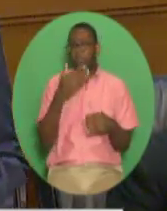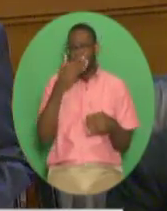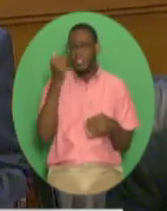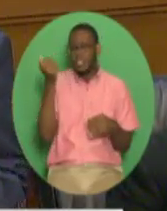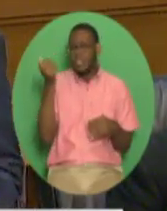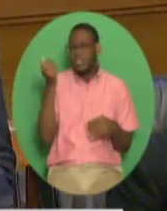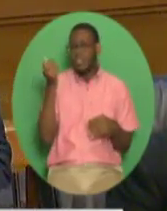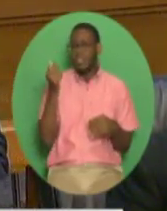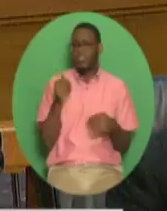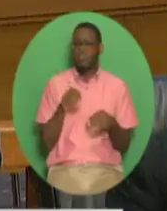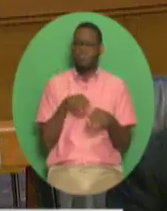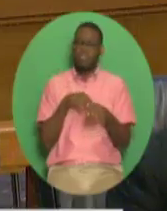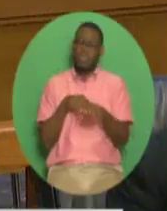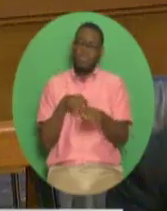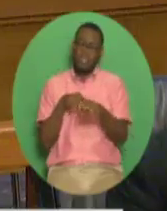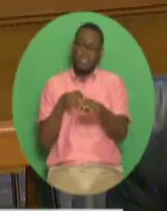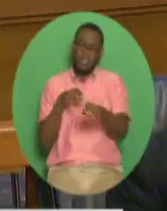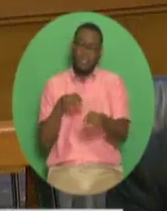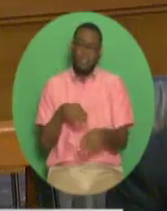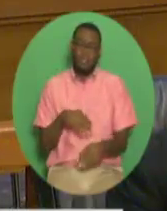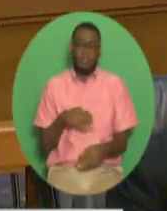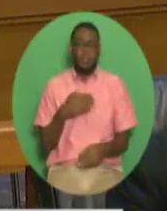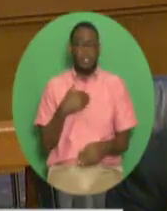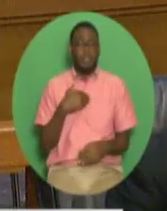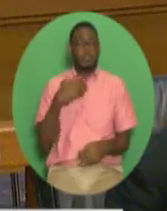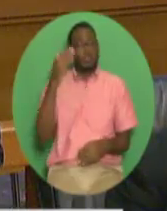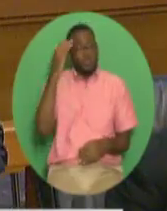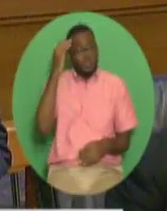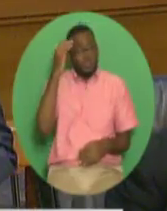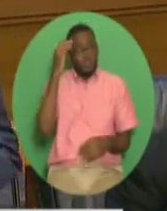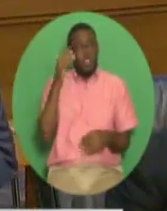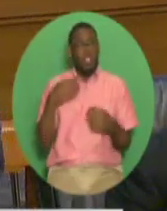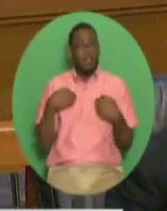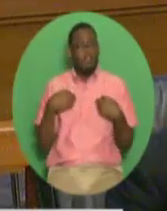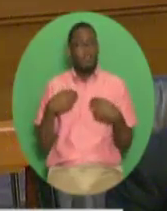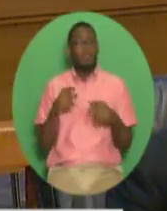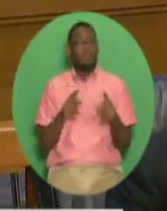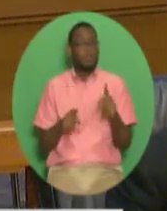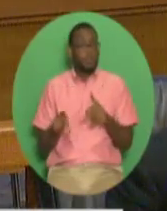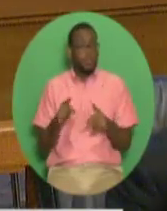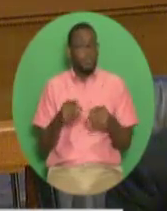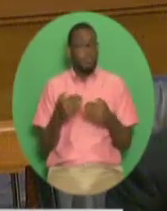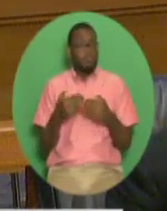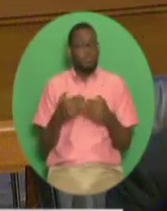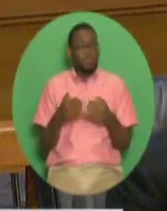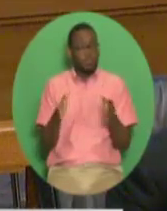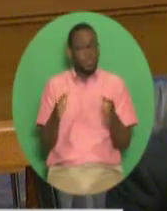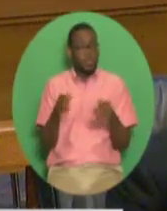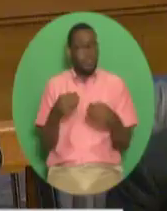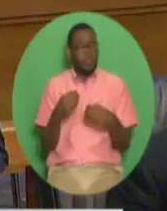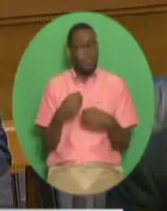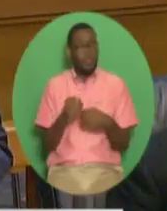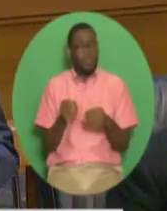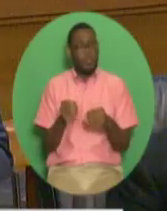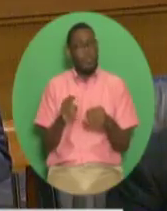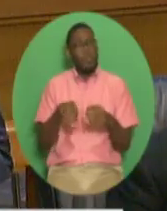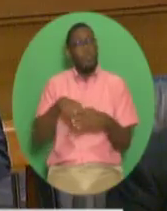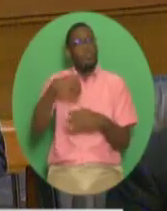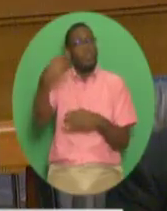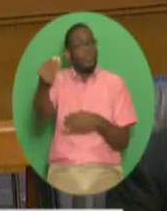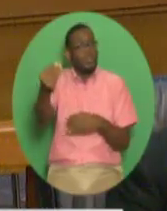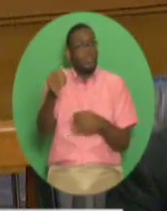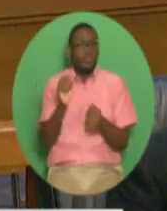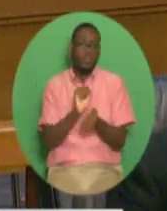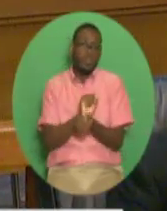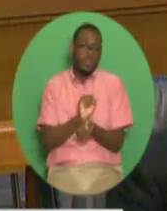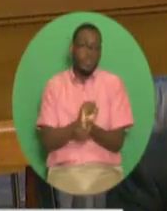I know some officers, field officers in the public service, even though they go out in the field, they have to report back to the office at